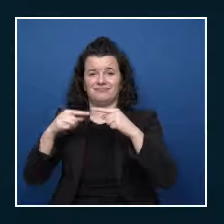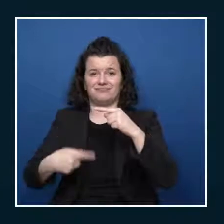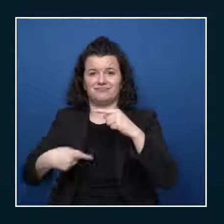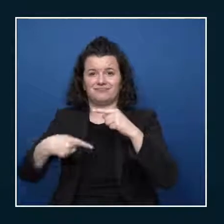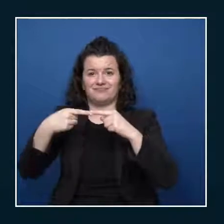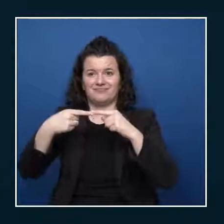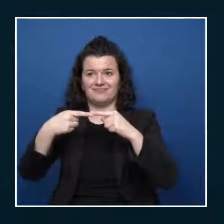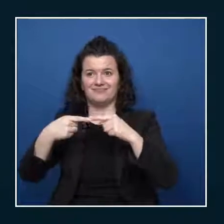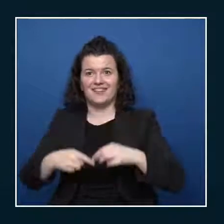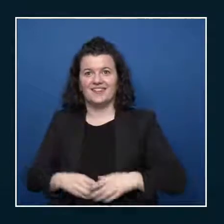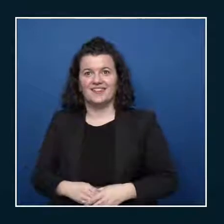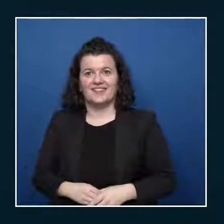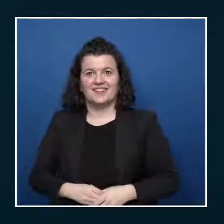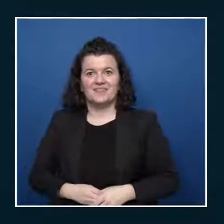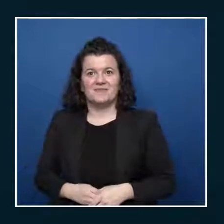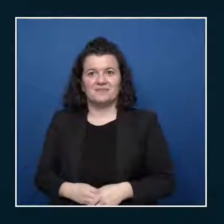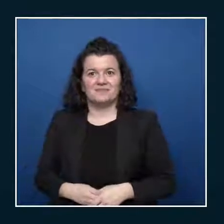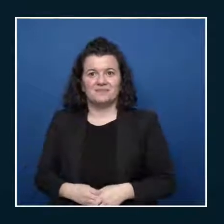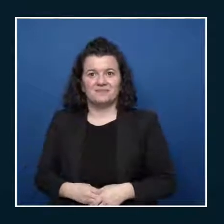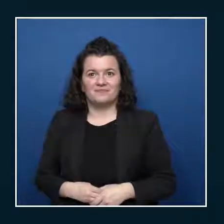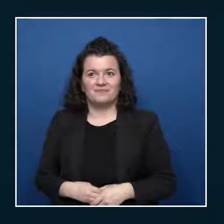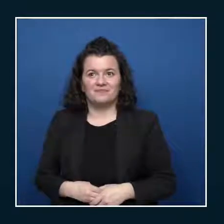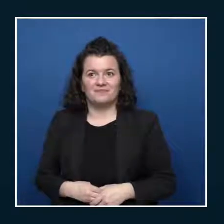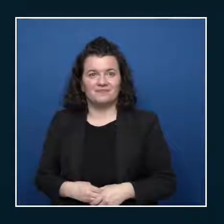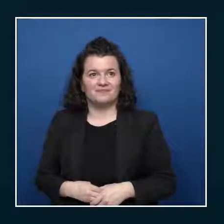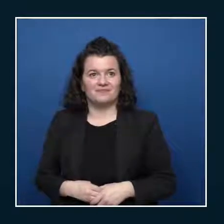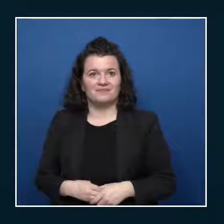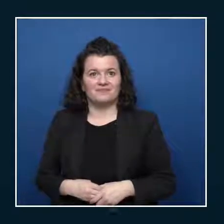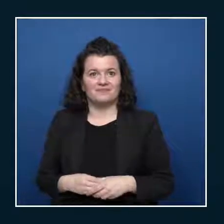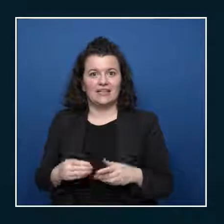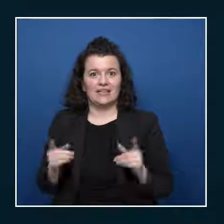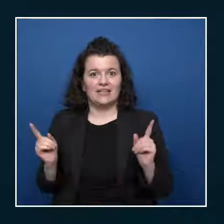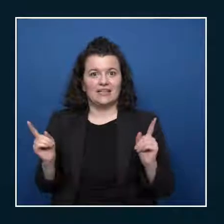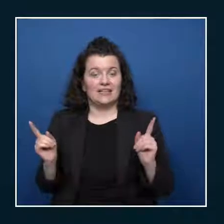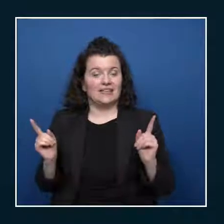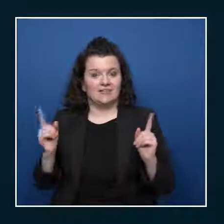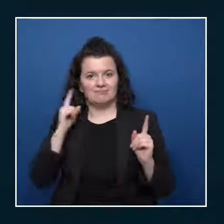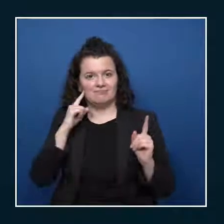Wait, this one? No, this one. Okay.